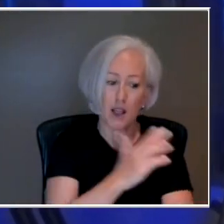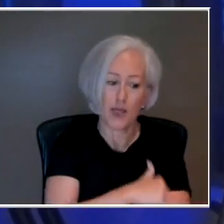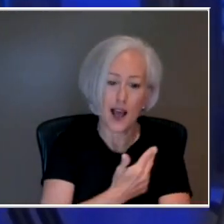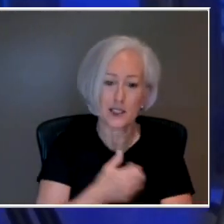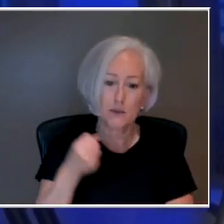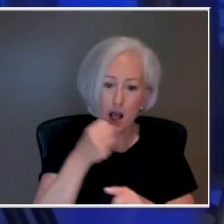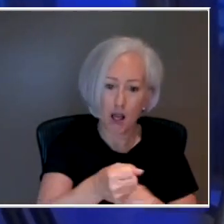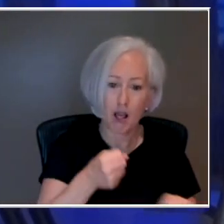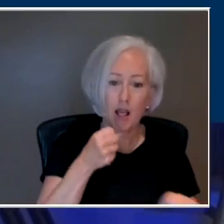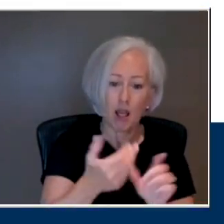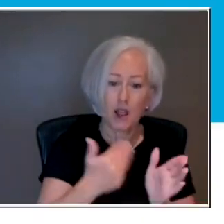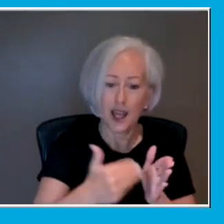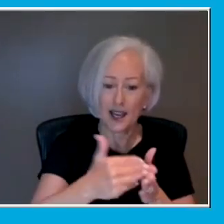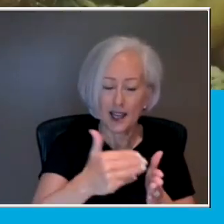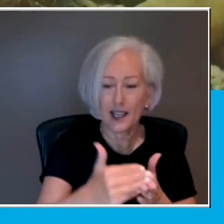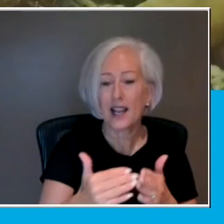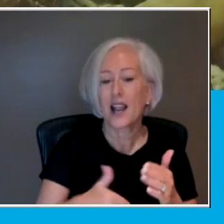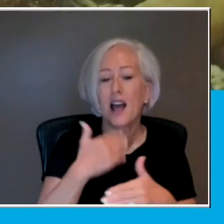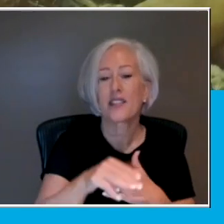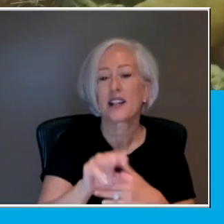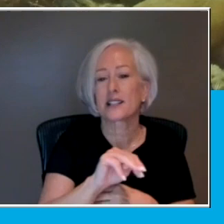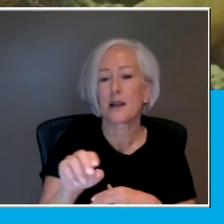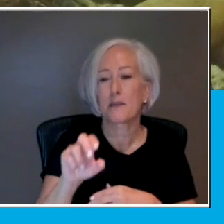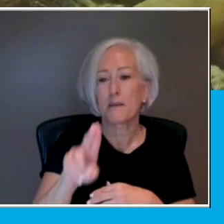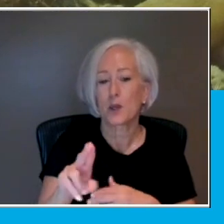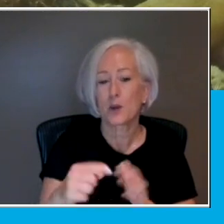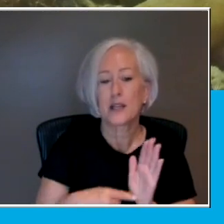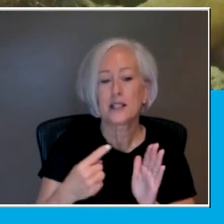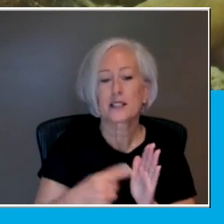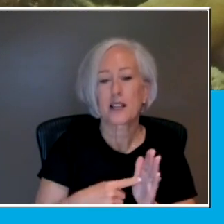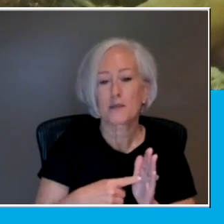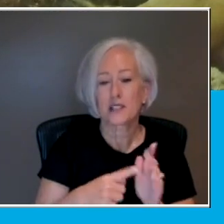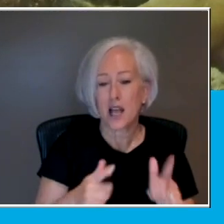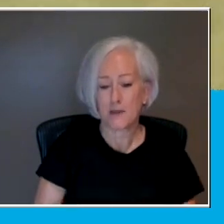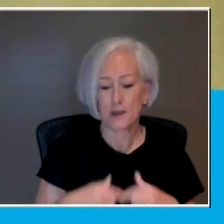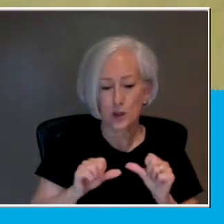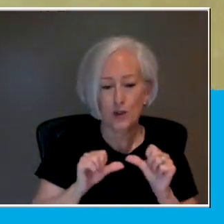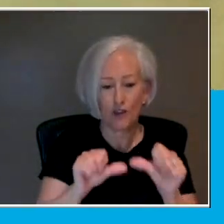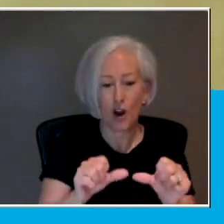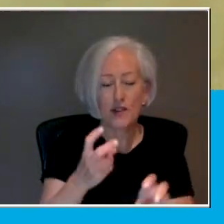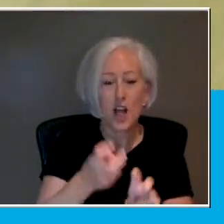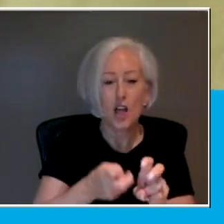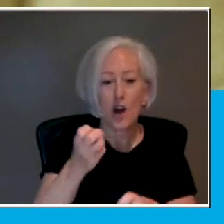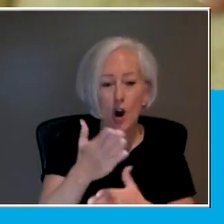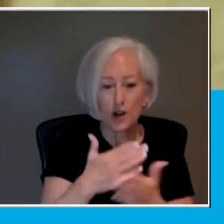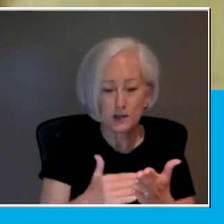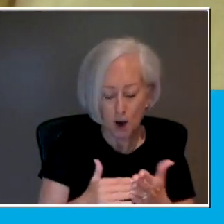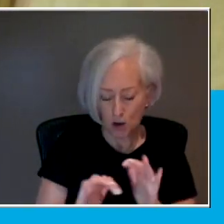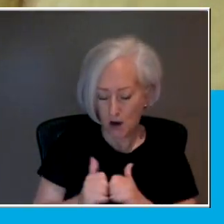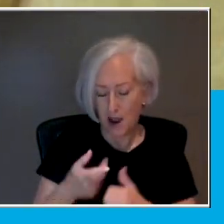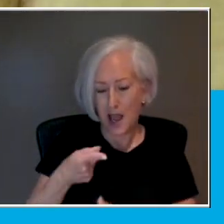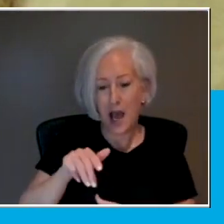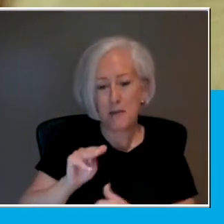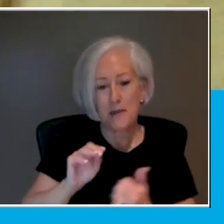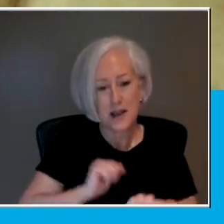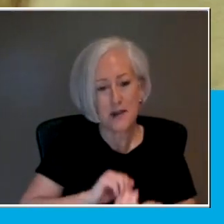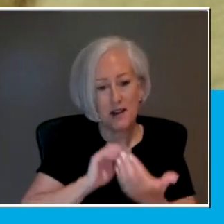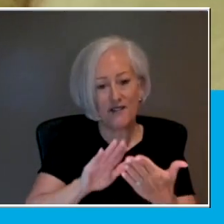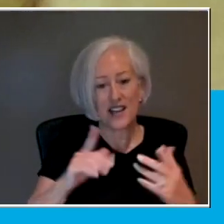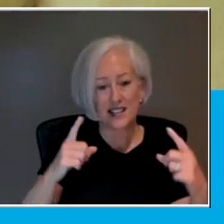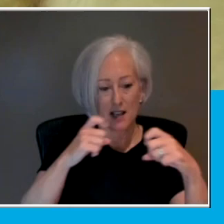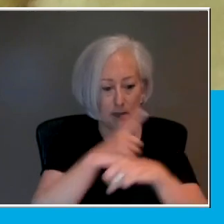on the next Morning Medical Update. Sometimes survivorship is the hardest part. How Pam faced her complications, both physical